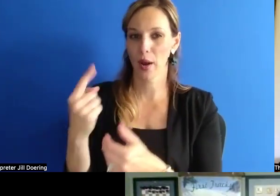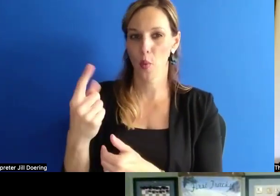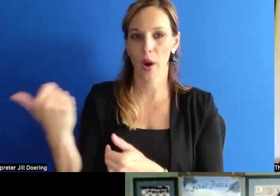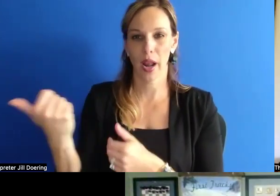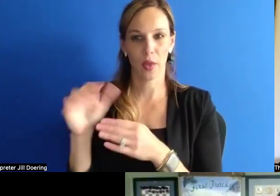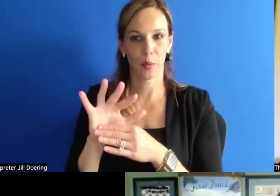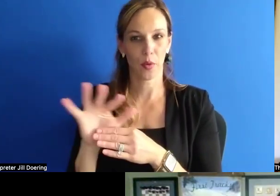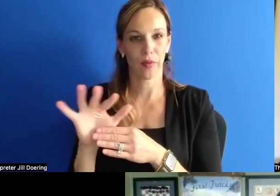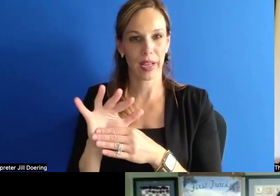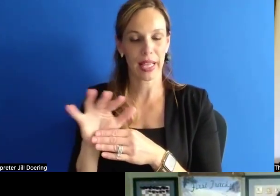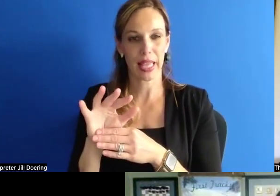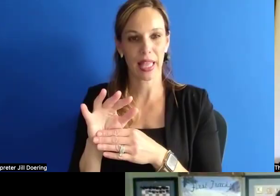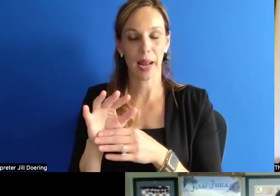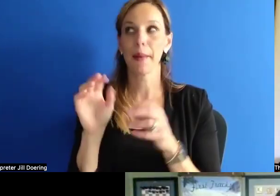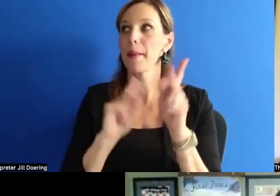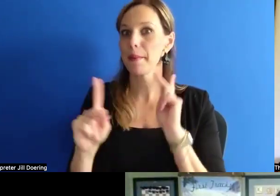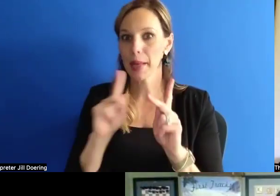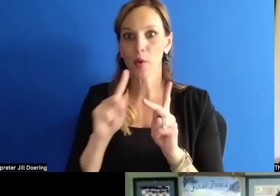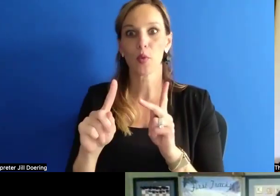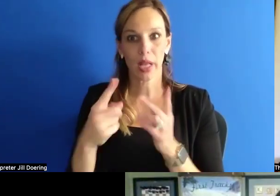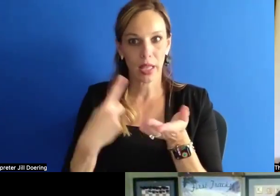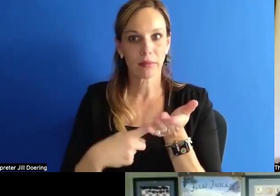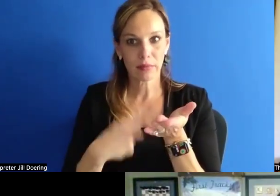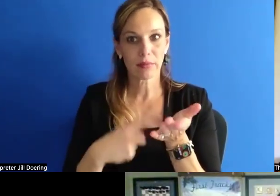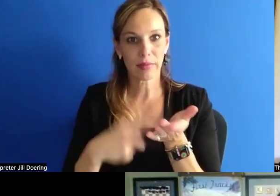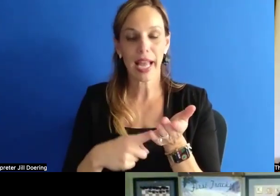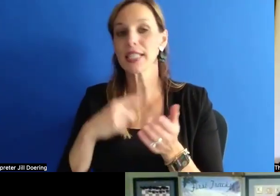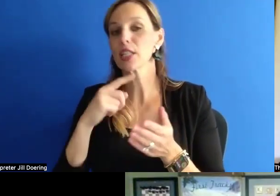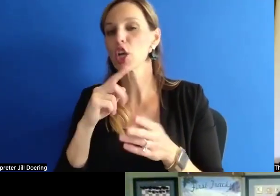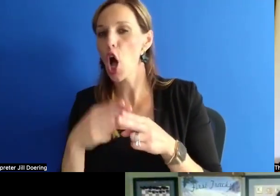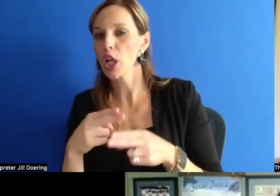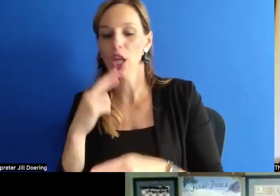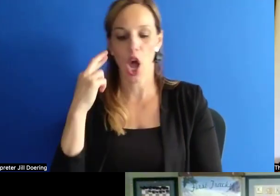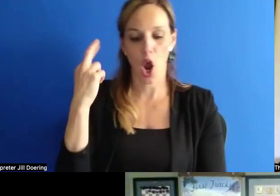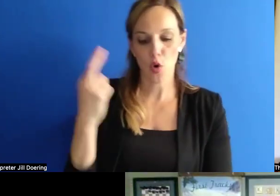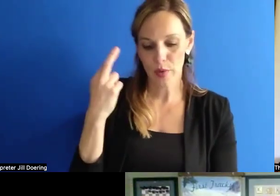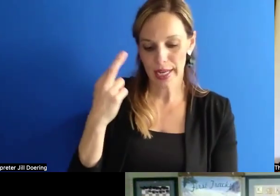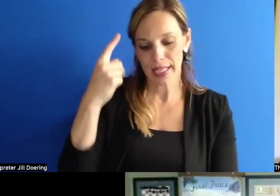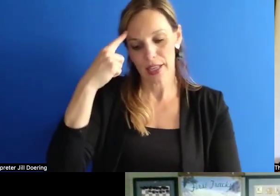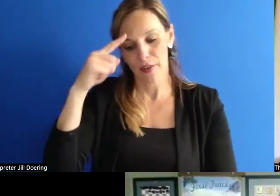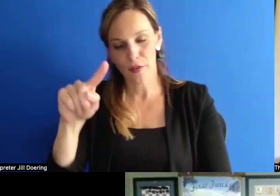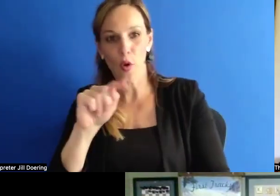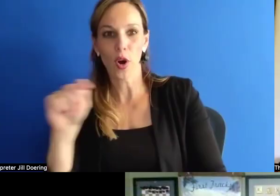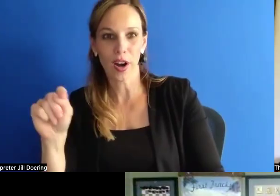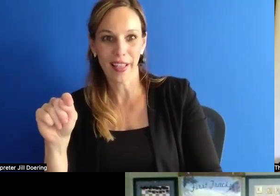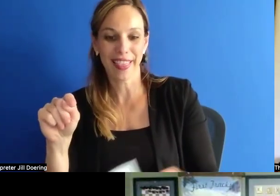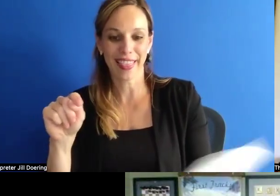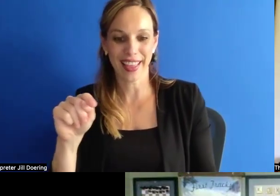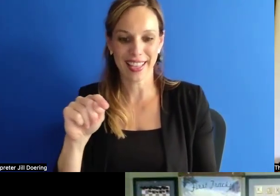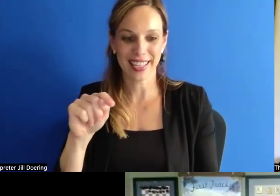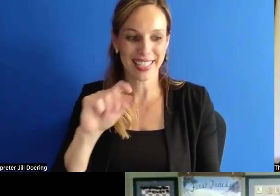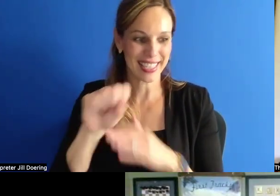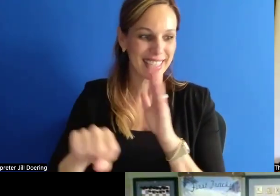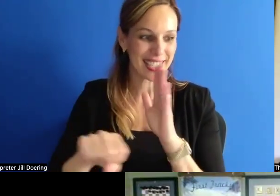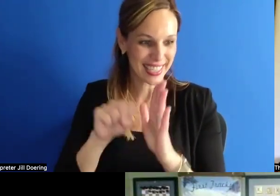everybody really talked a lot about, it was A Reason for the Season in 2024 with Kevin McGarry.